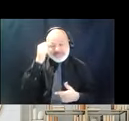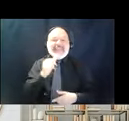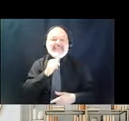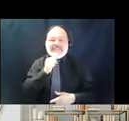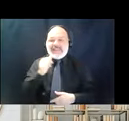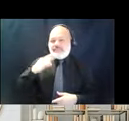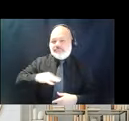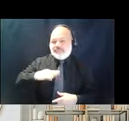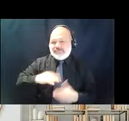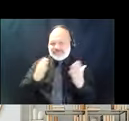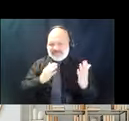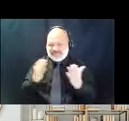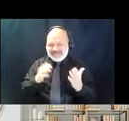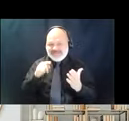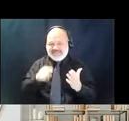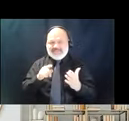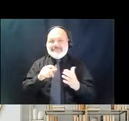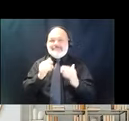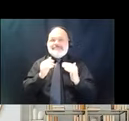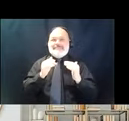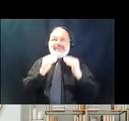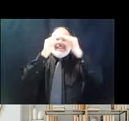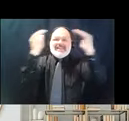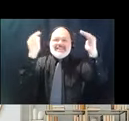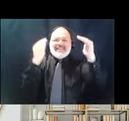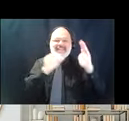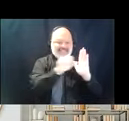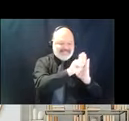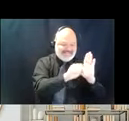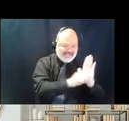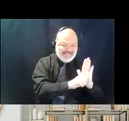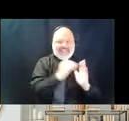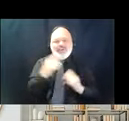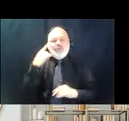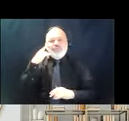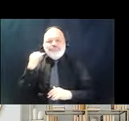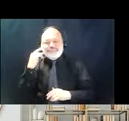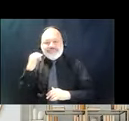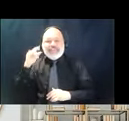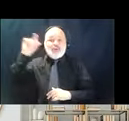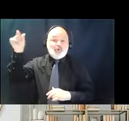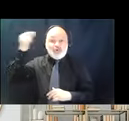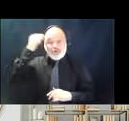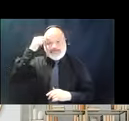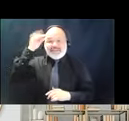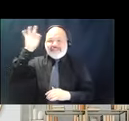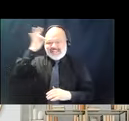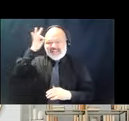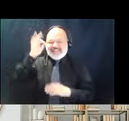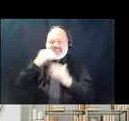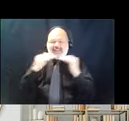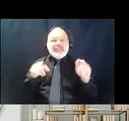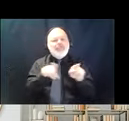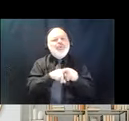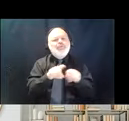at the local, state, and national levels. Most recently, he worked at Kaiser Permanente designing innovative programs to